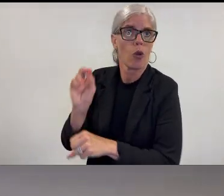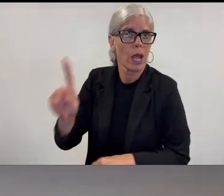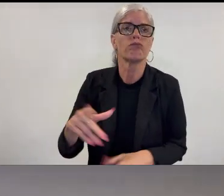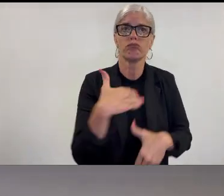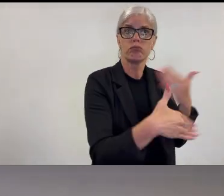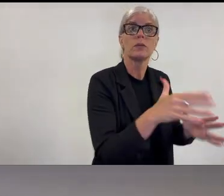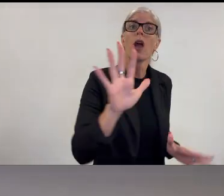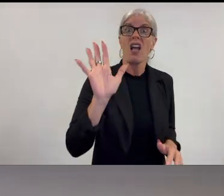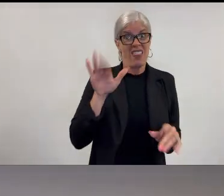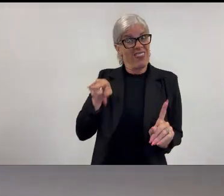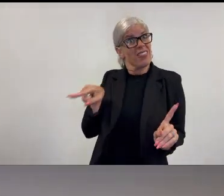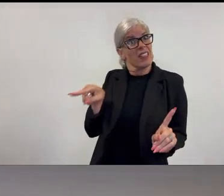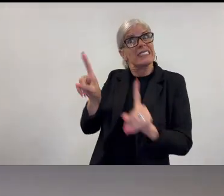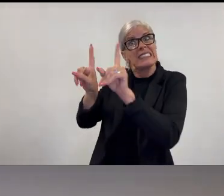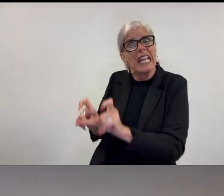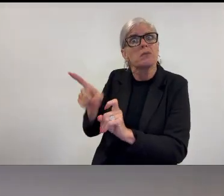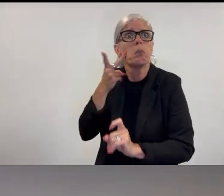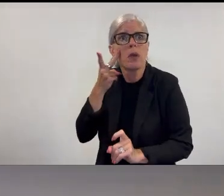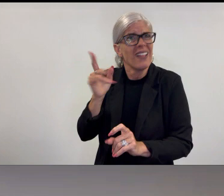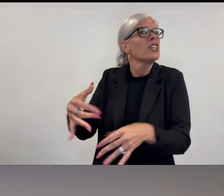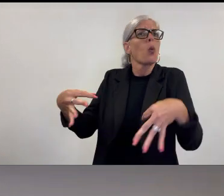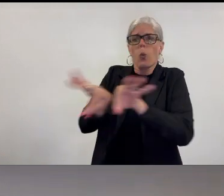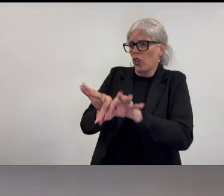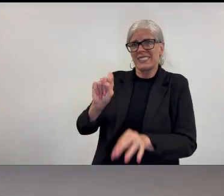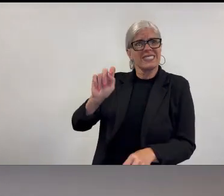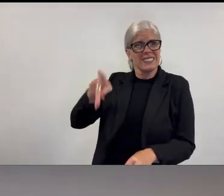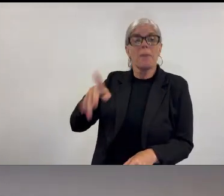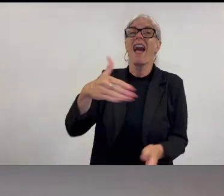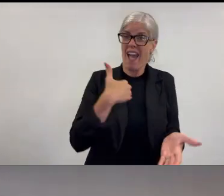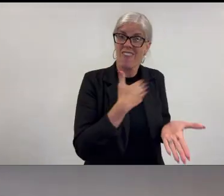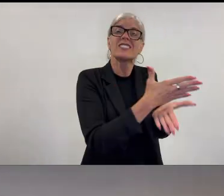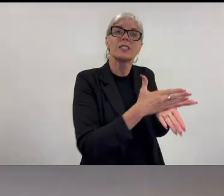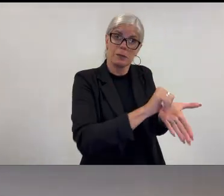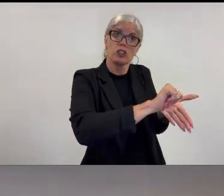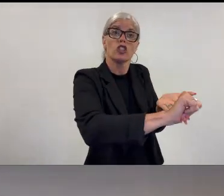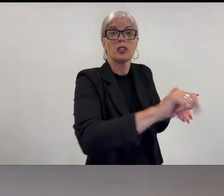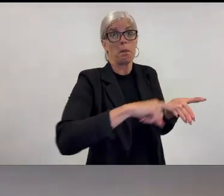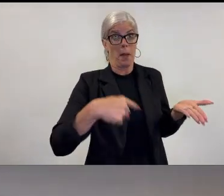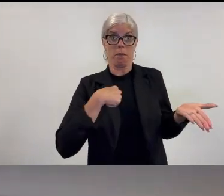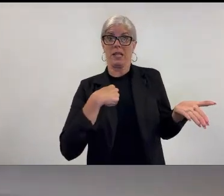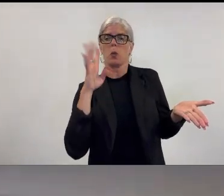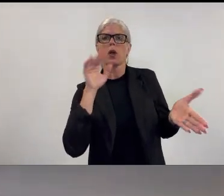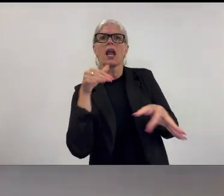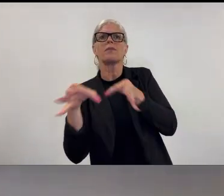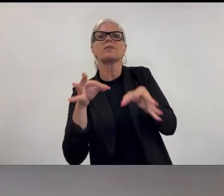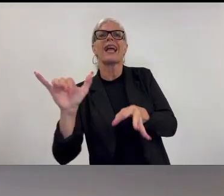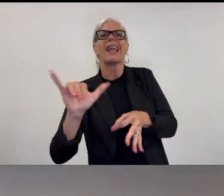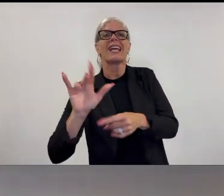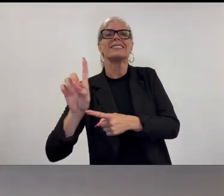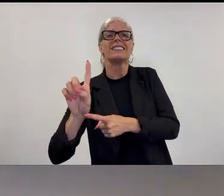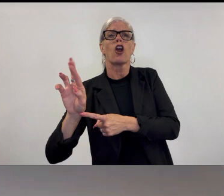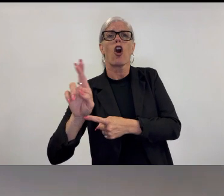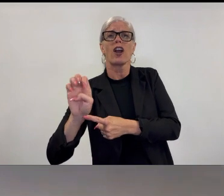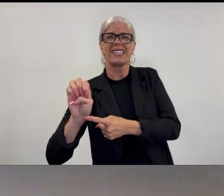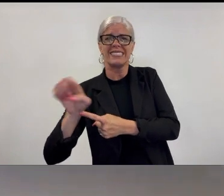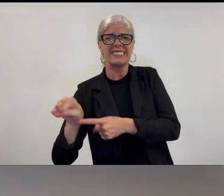surgical intervention that I will not even mention, because like DRES and cordotomy and hemi sections and so forth, that I have